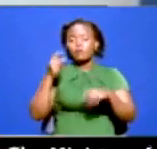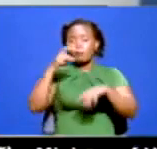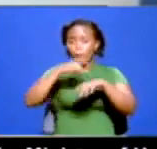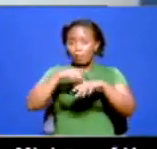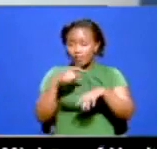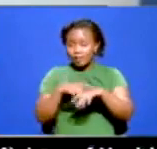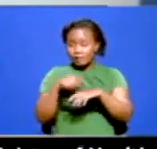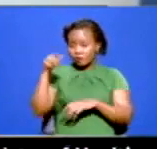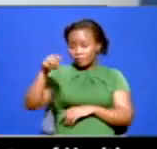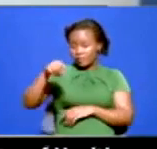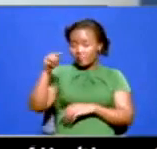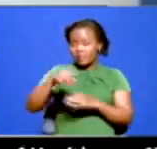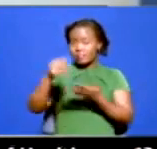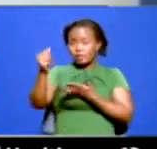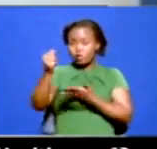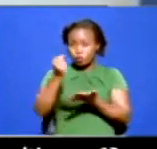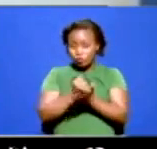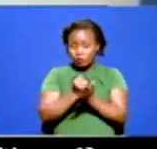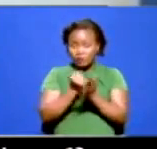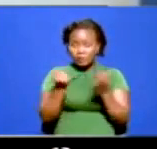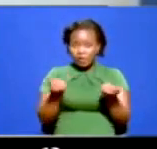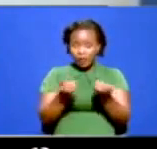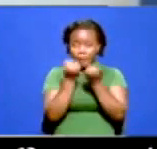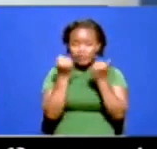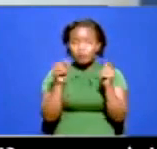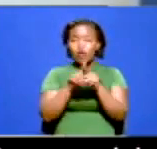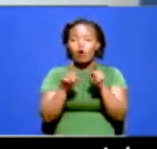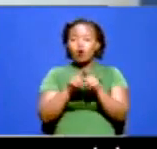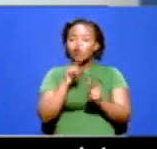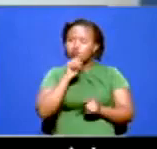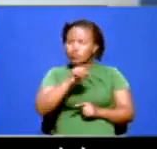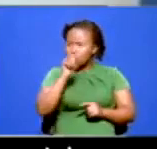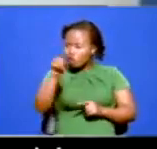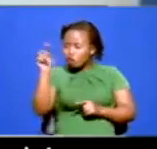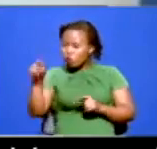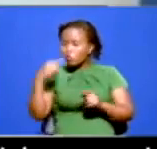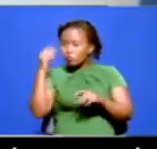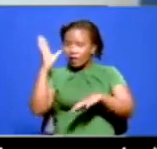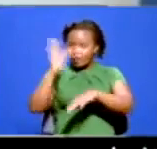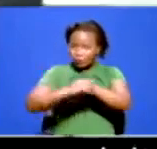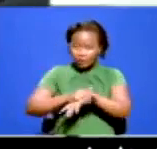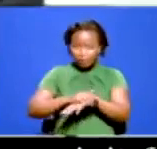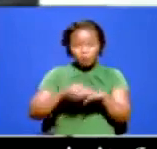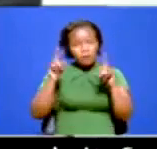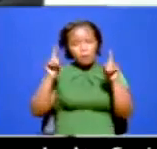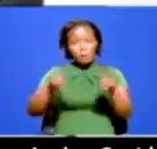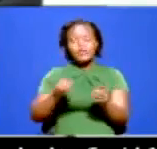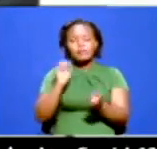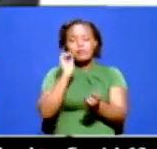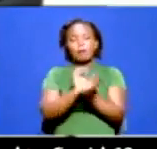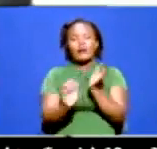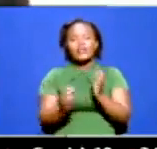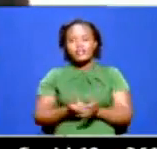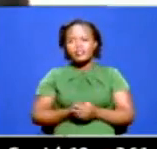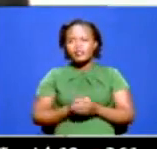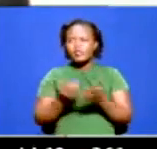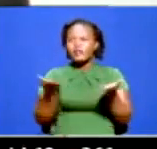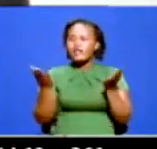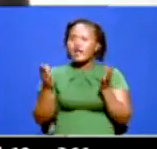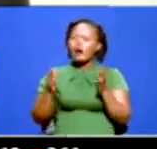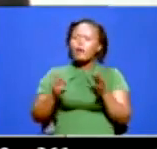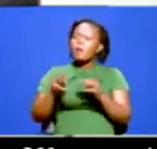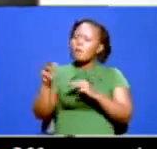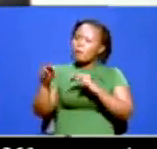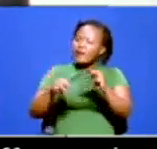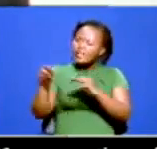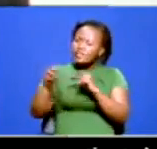this particular recruitment that took place, those that were caught up are going to go through it. All right. Let's talk about the management of public affairs, just like in